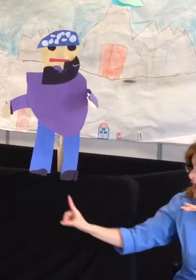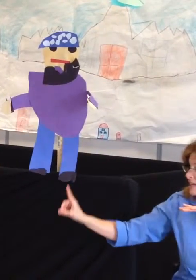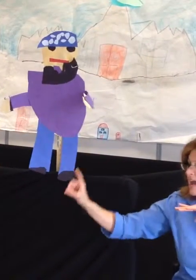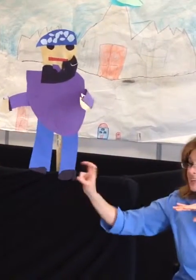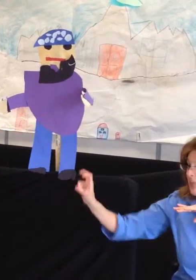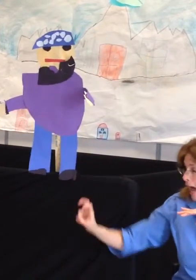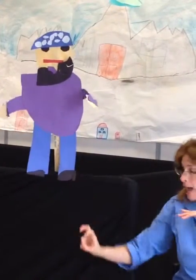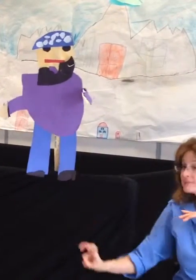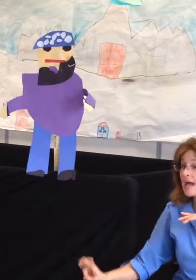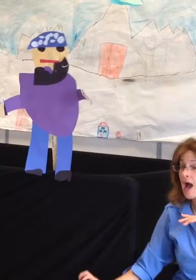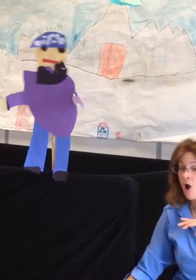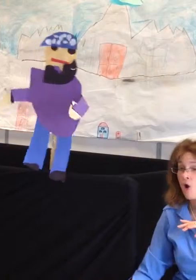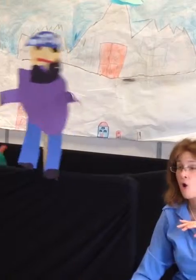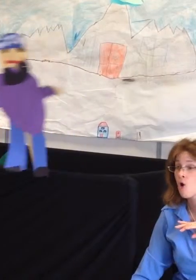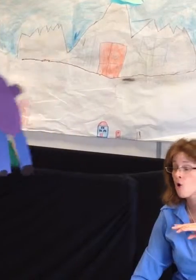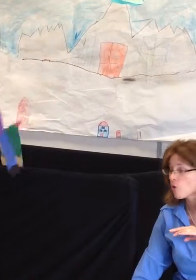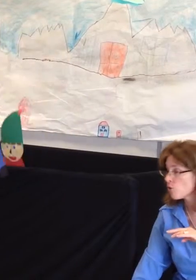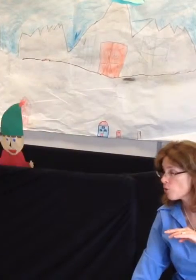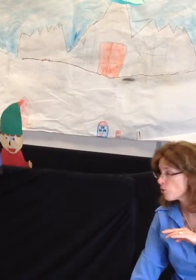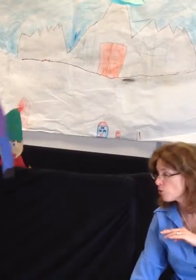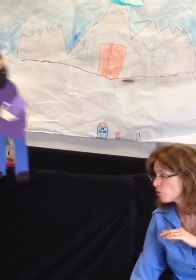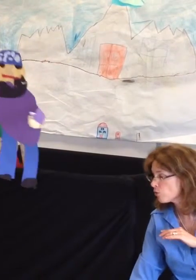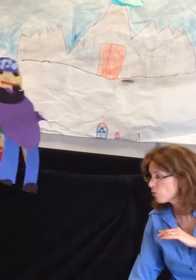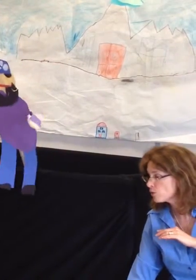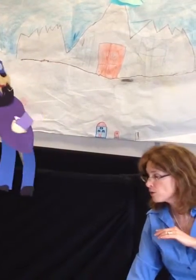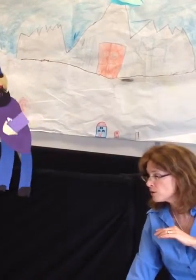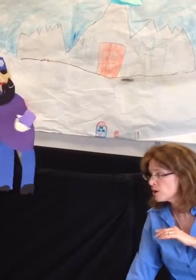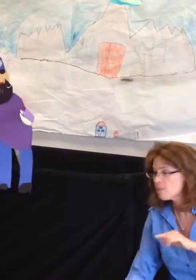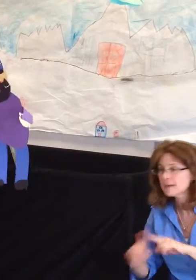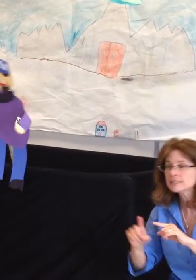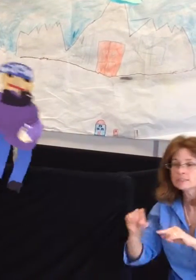down. And then he could hear,